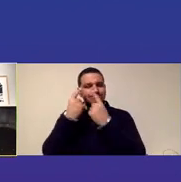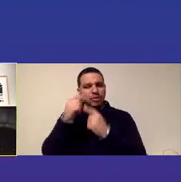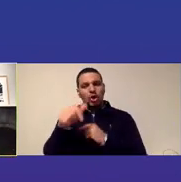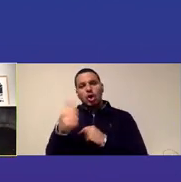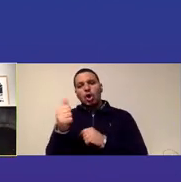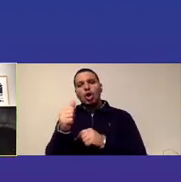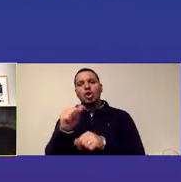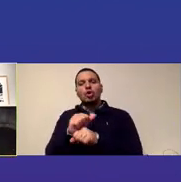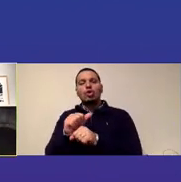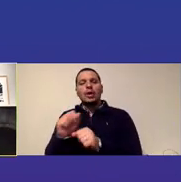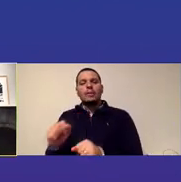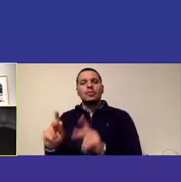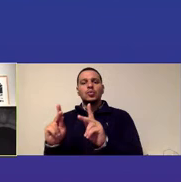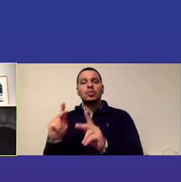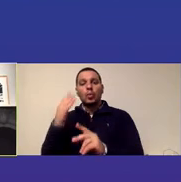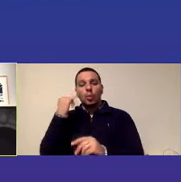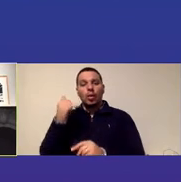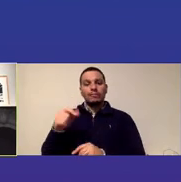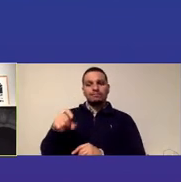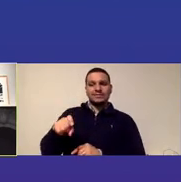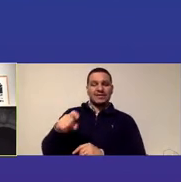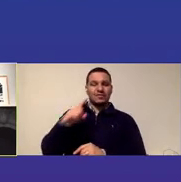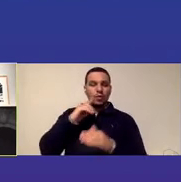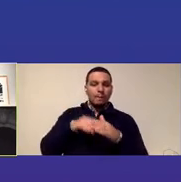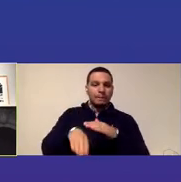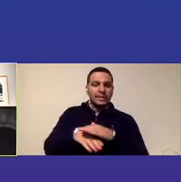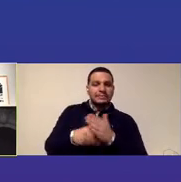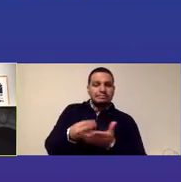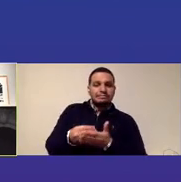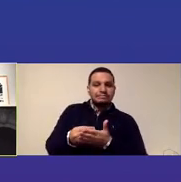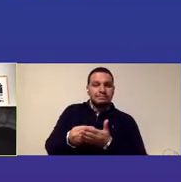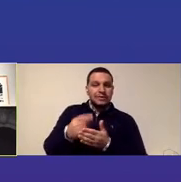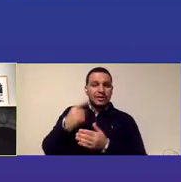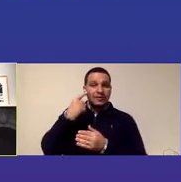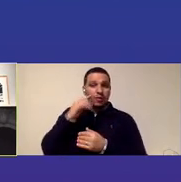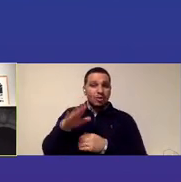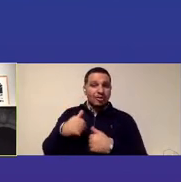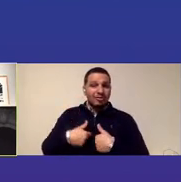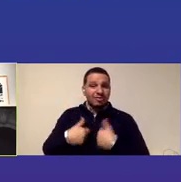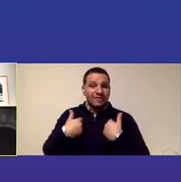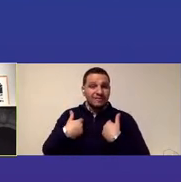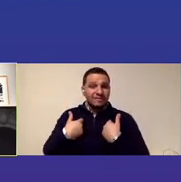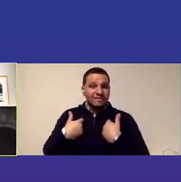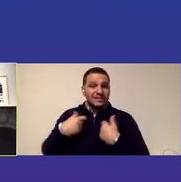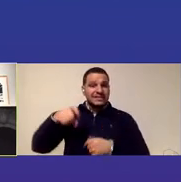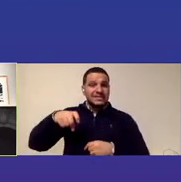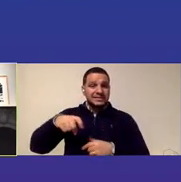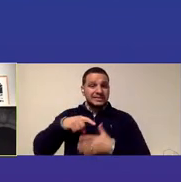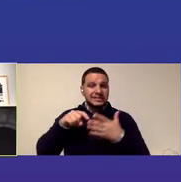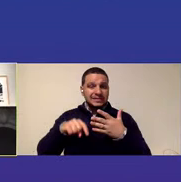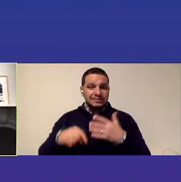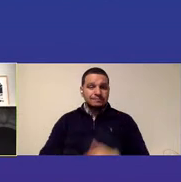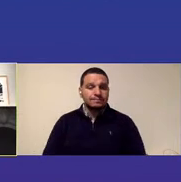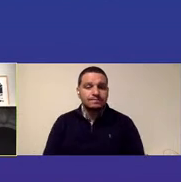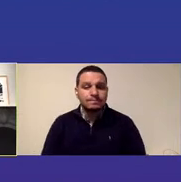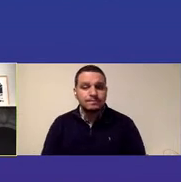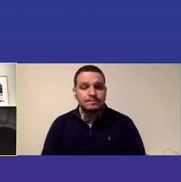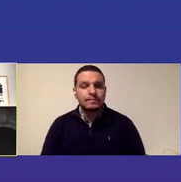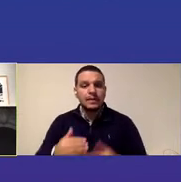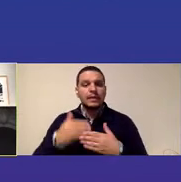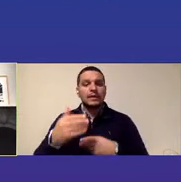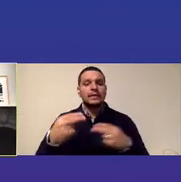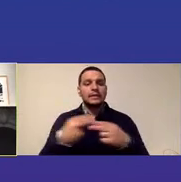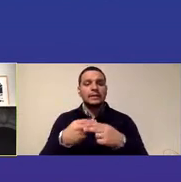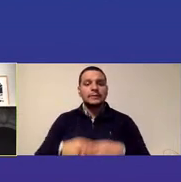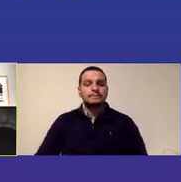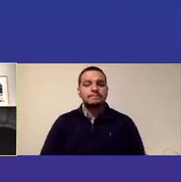careers because they are in need of basic funds for their living necessities. Next slide.